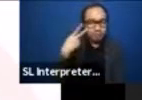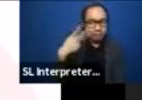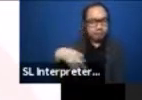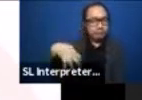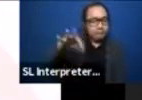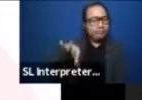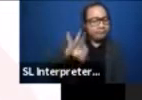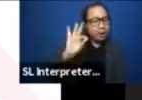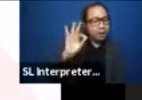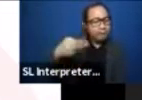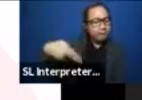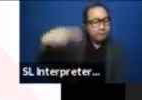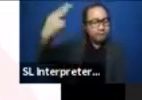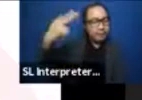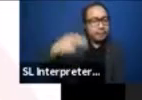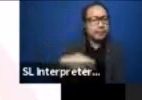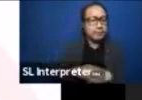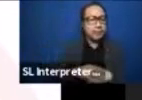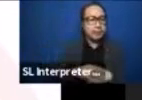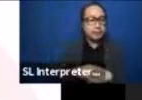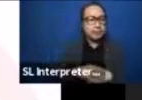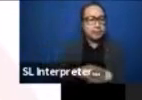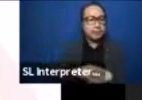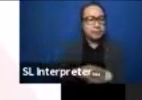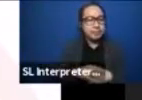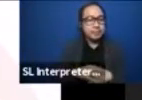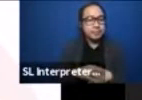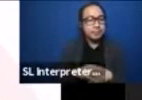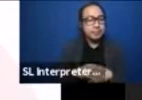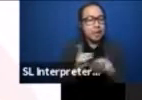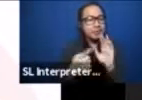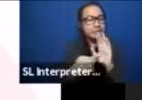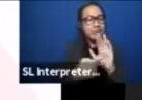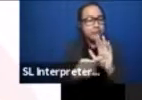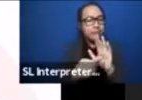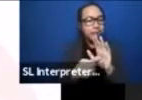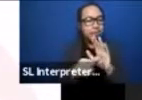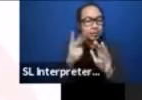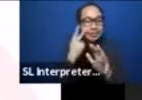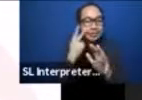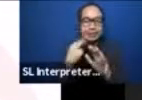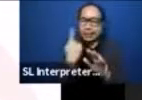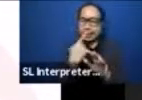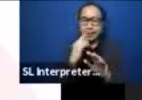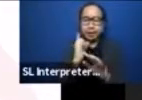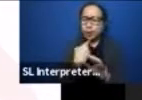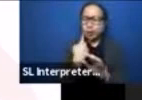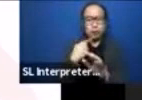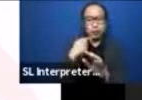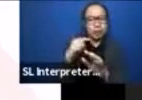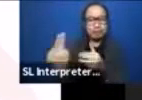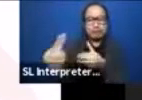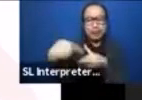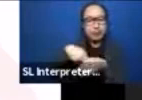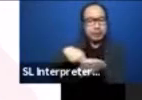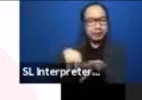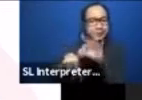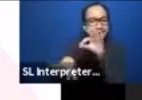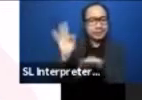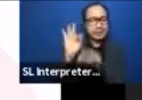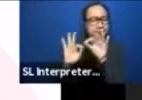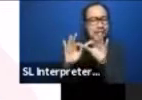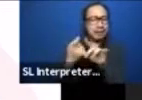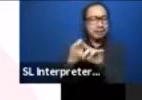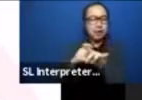Stratified random sampling were used to recruit the selected participants from the entertainment